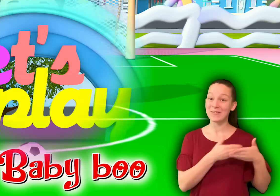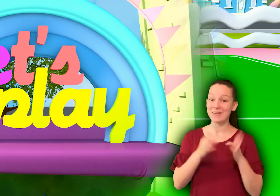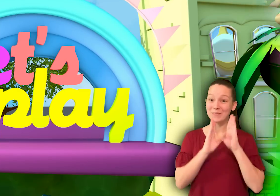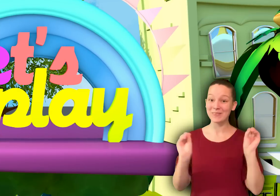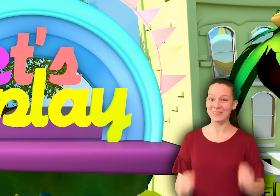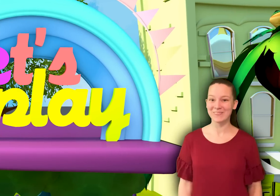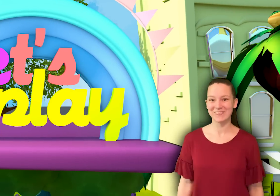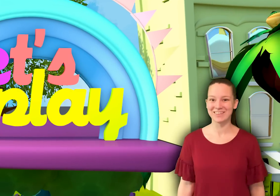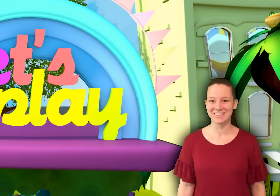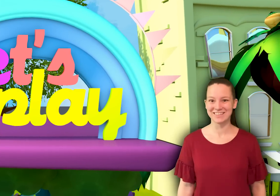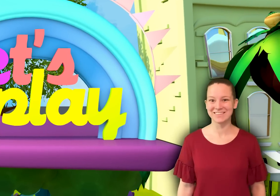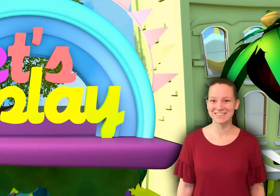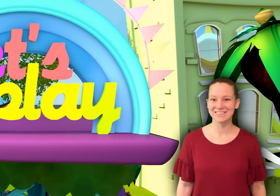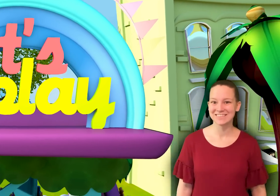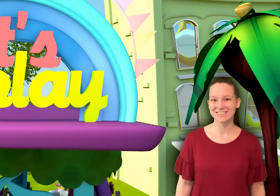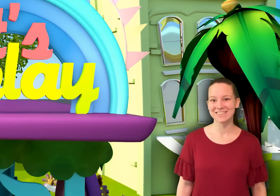here we go Baby